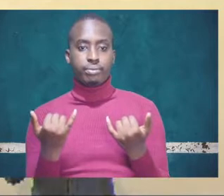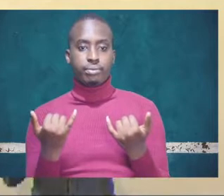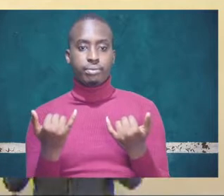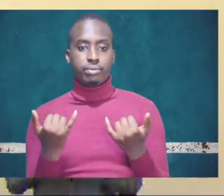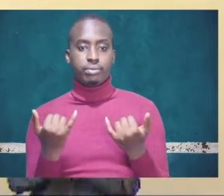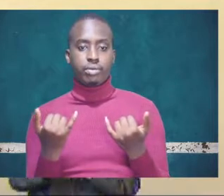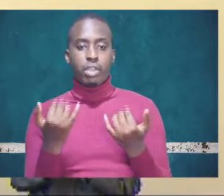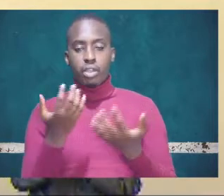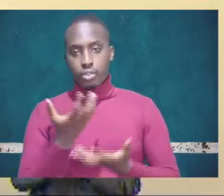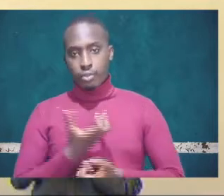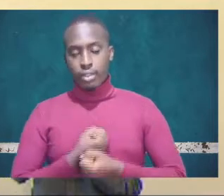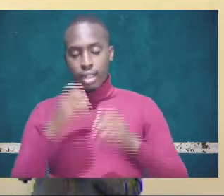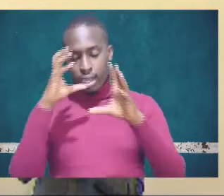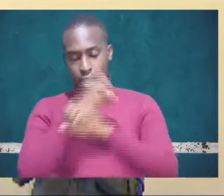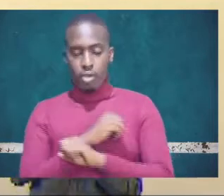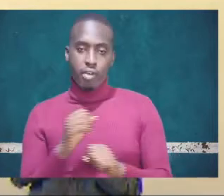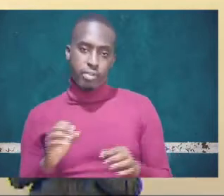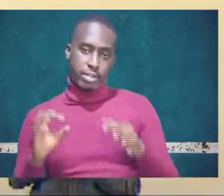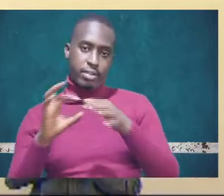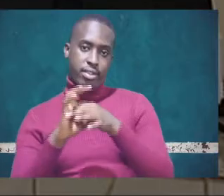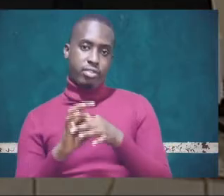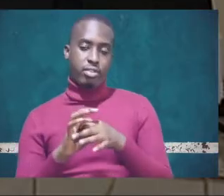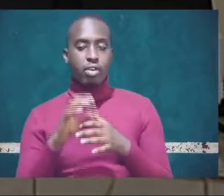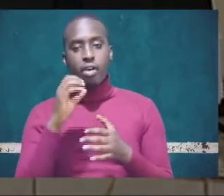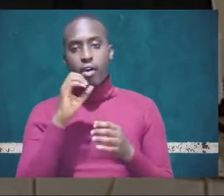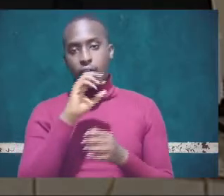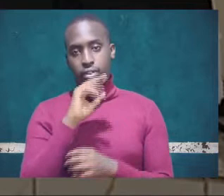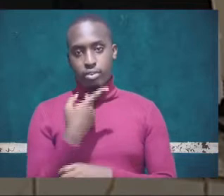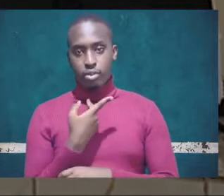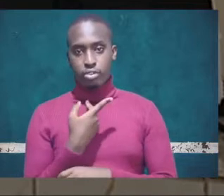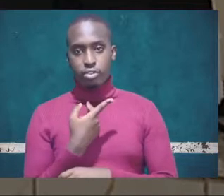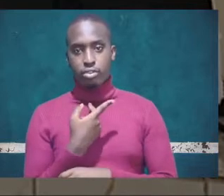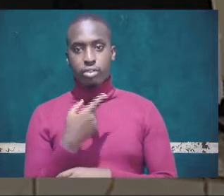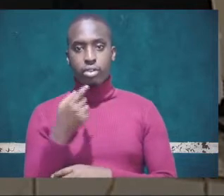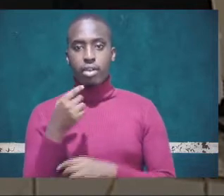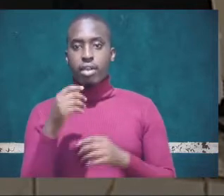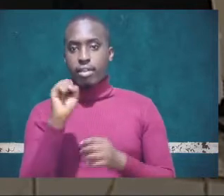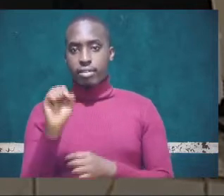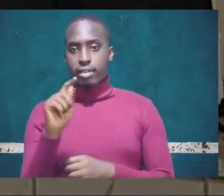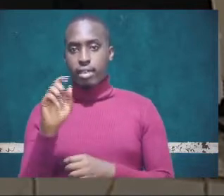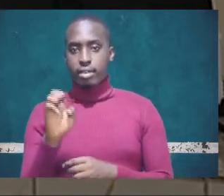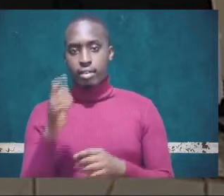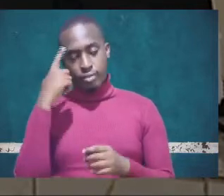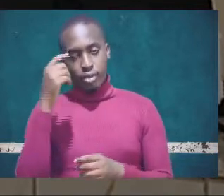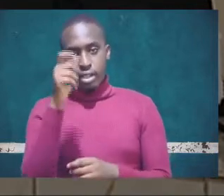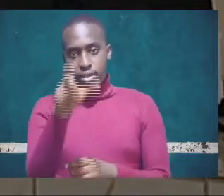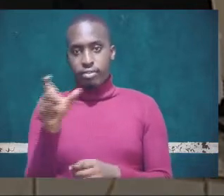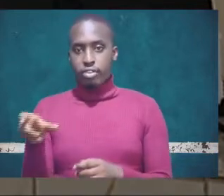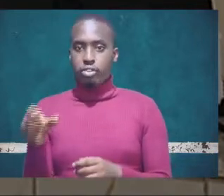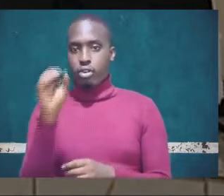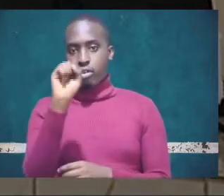it is the overlap of intersection of the solution sets for the individual